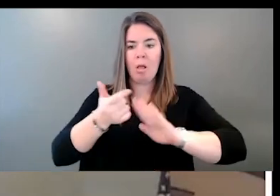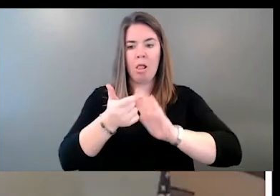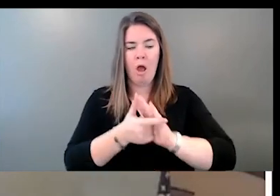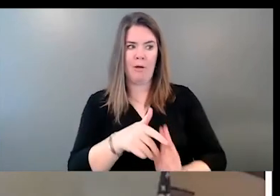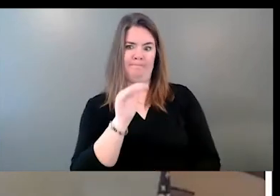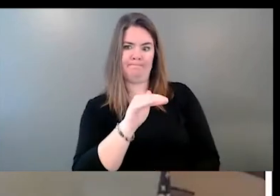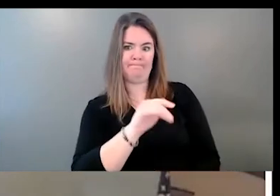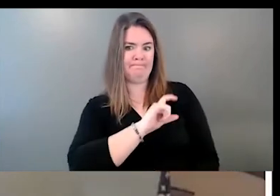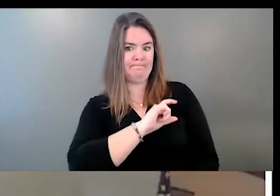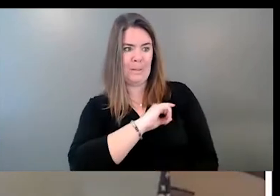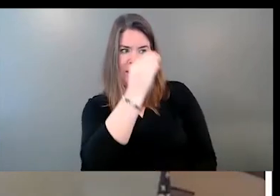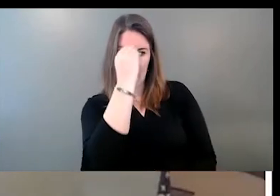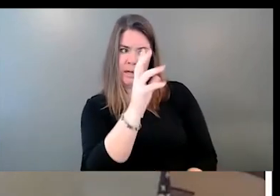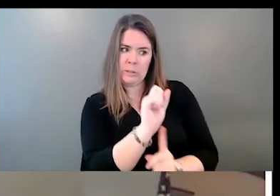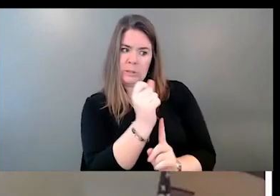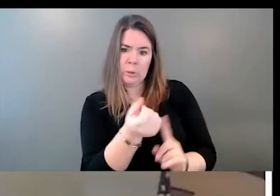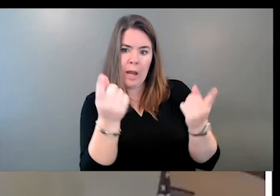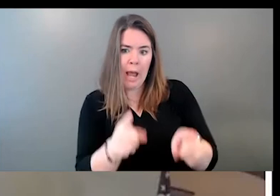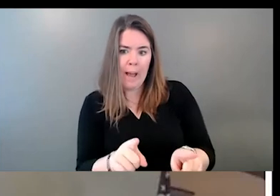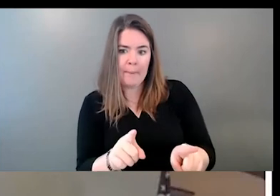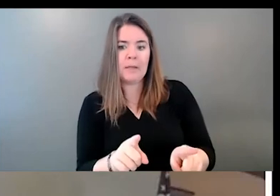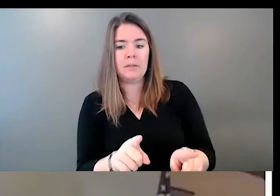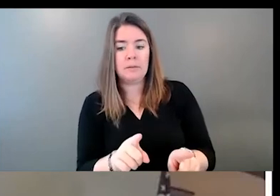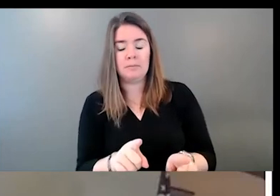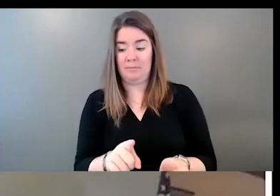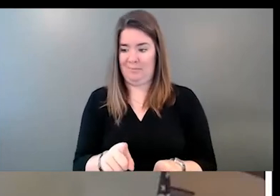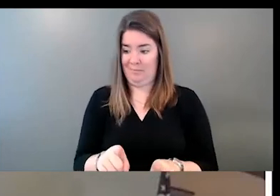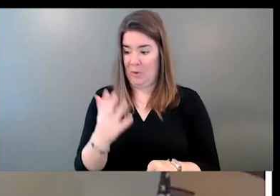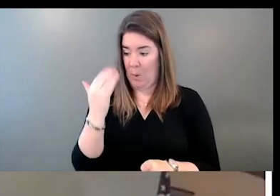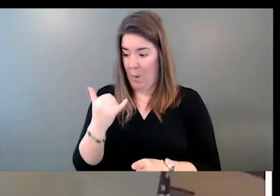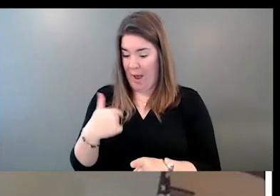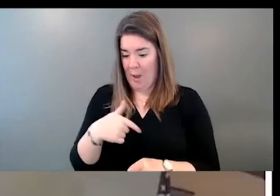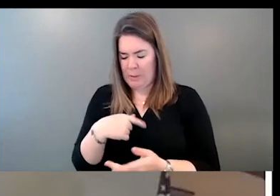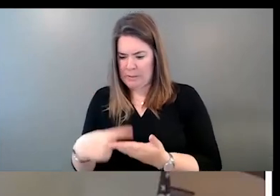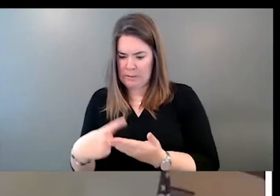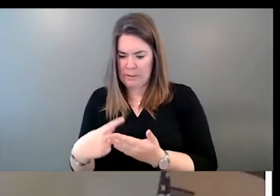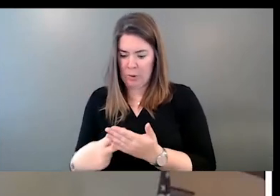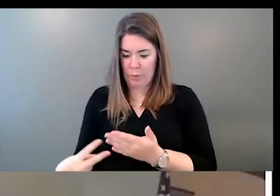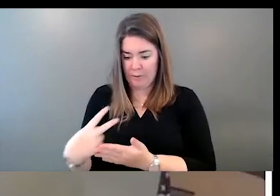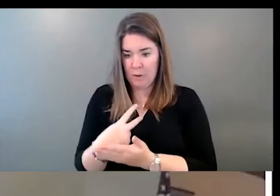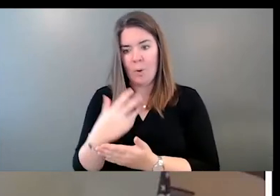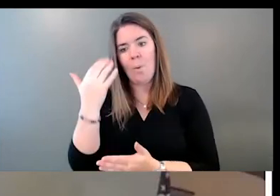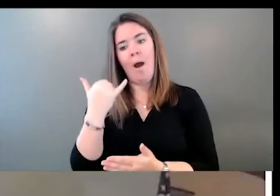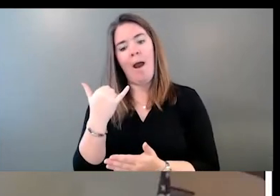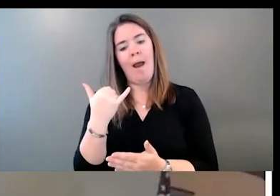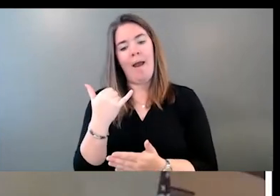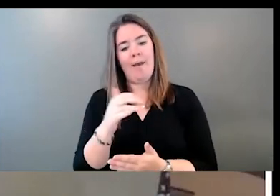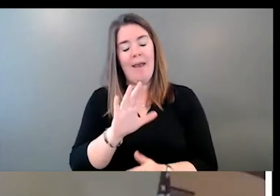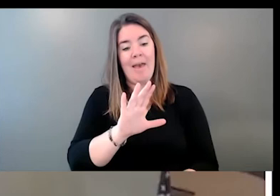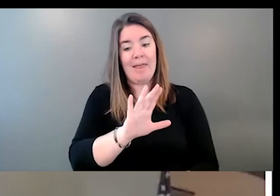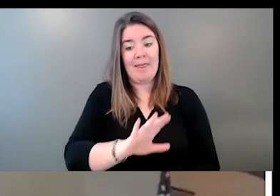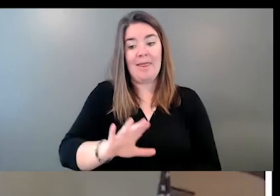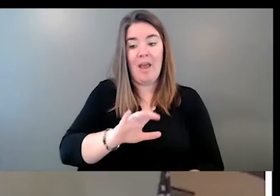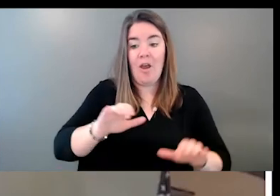cases are particularly important to review this year because they shine a spotlight directly on the legislature's efforts to overhaul